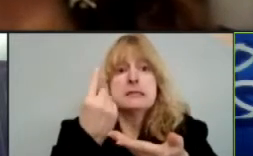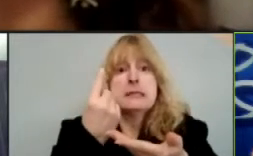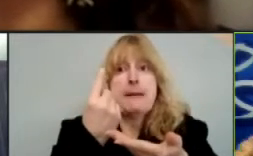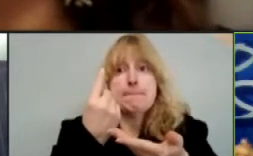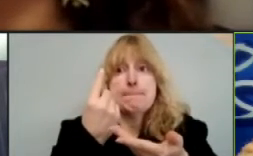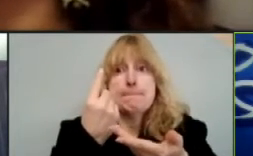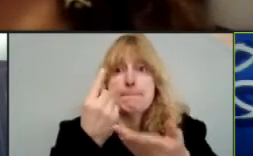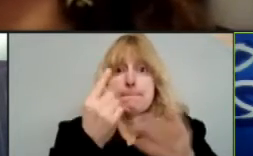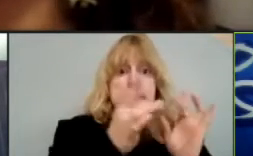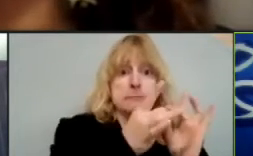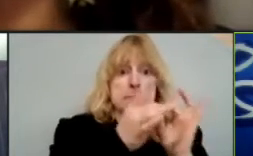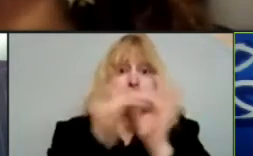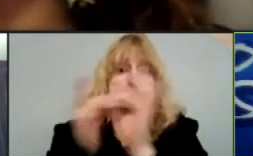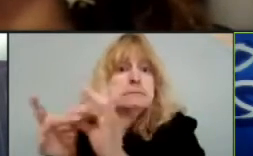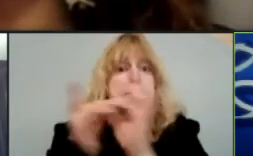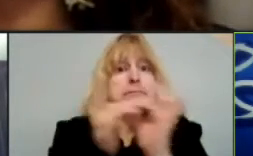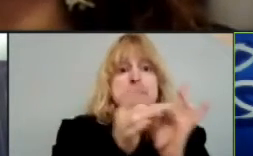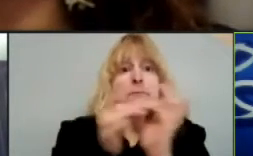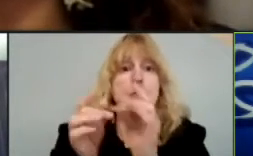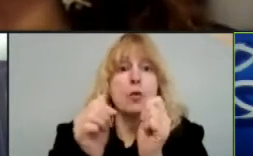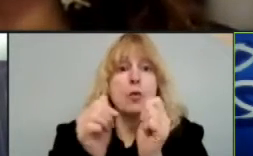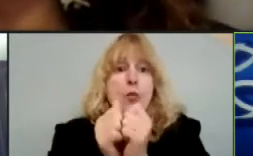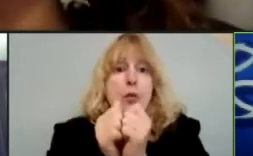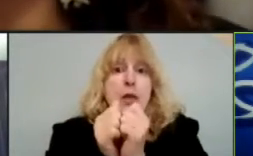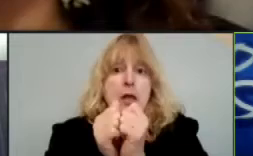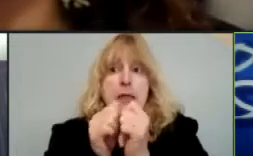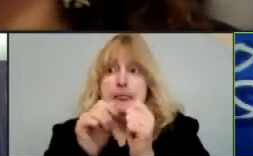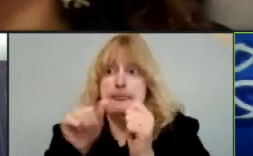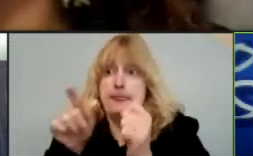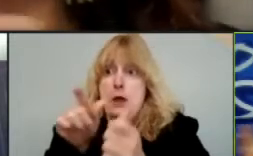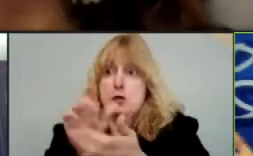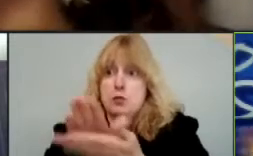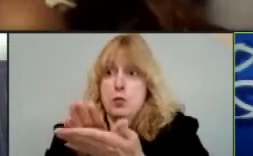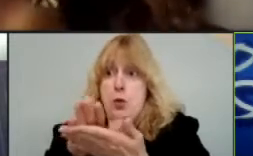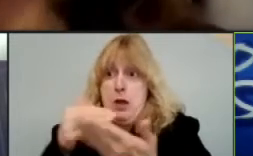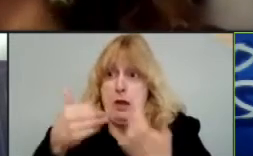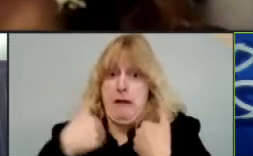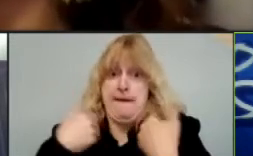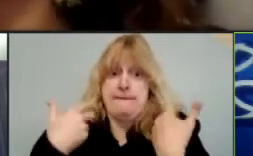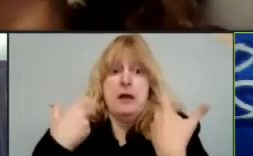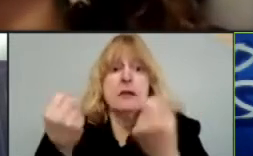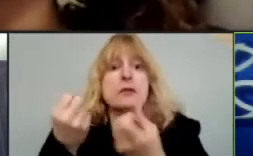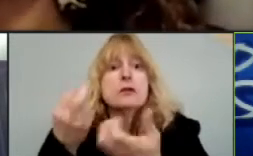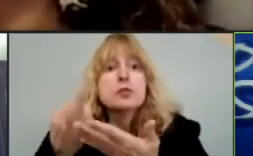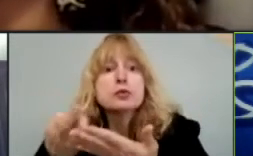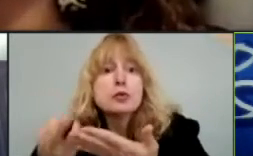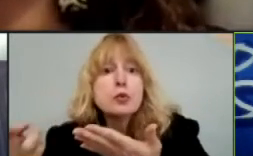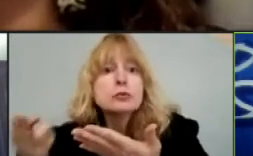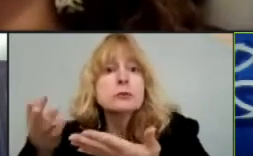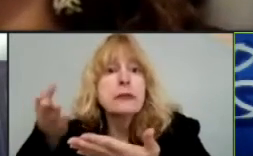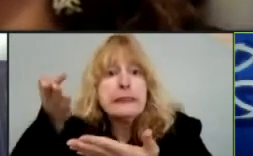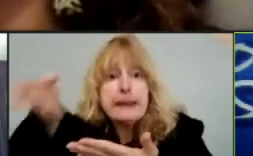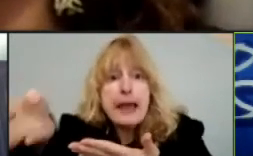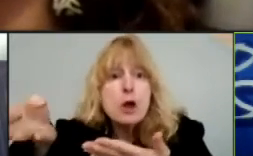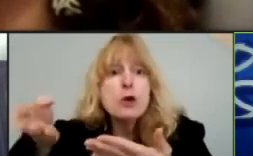between the existing health resources that are in the schools, relevant to the whole issue of